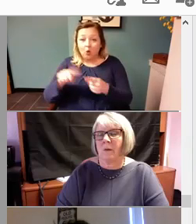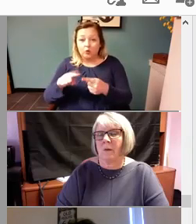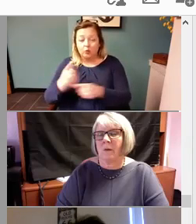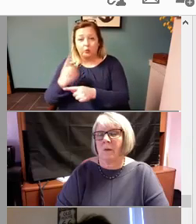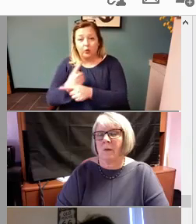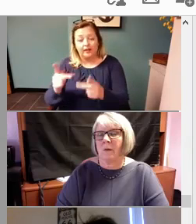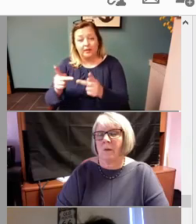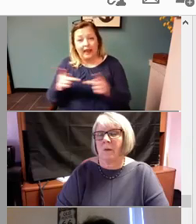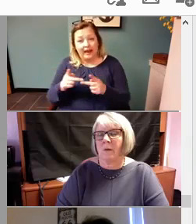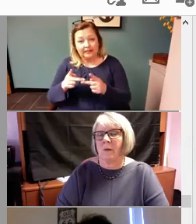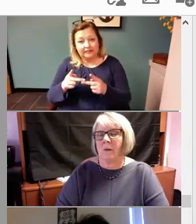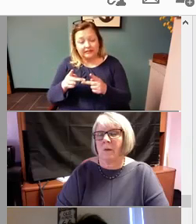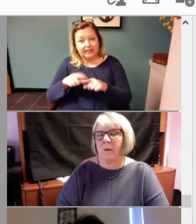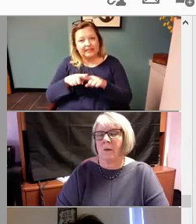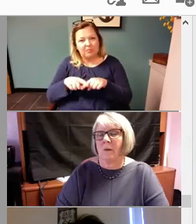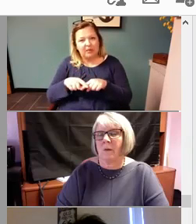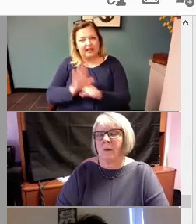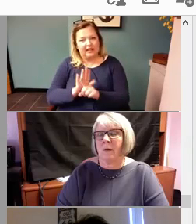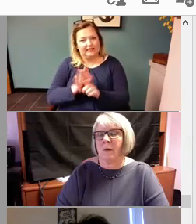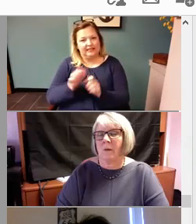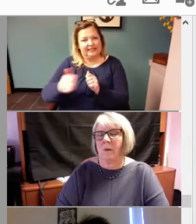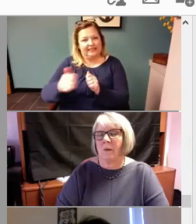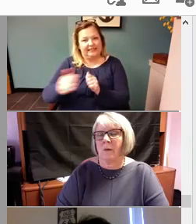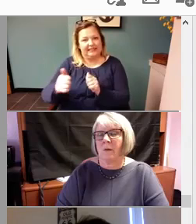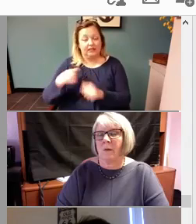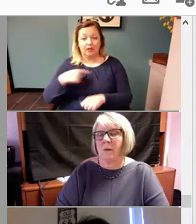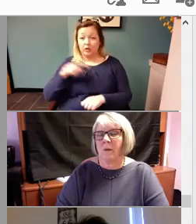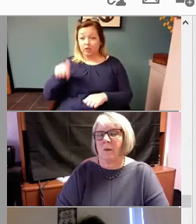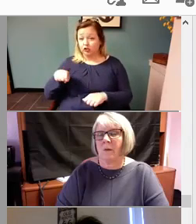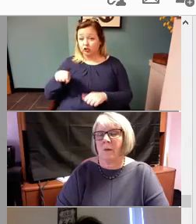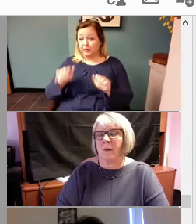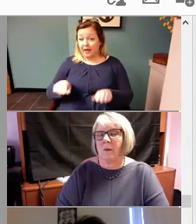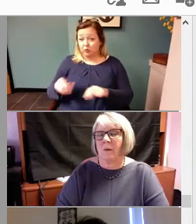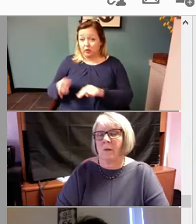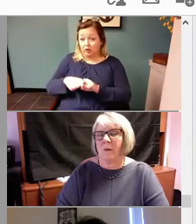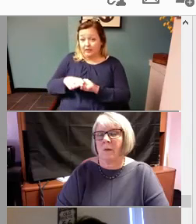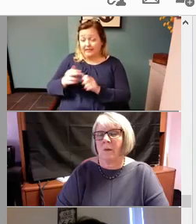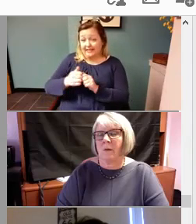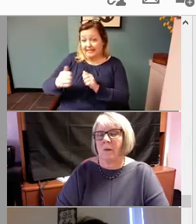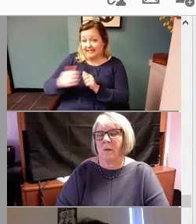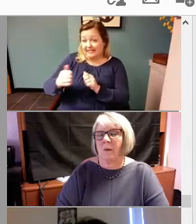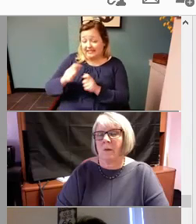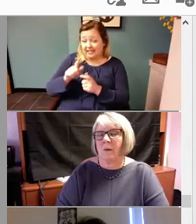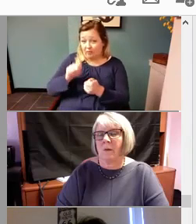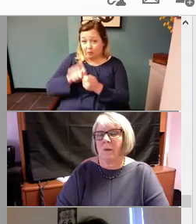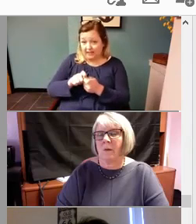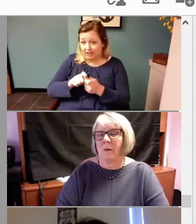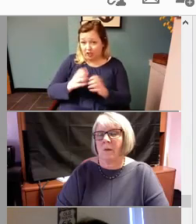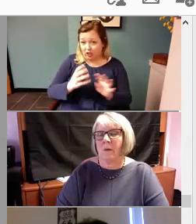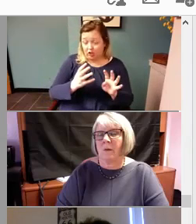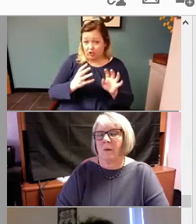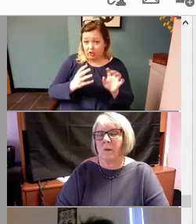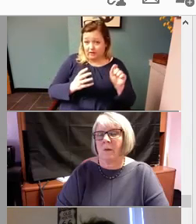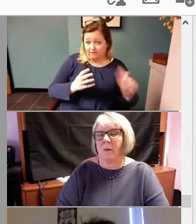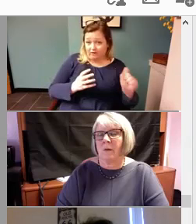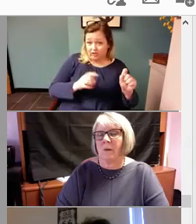should also be able to decrease the distance of a particular queue to a particular vertex to a particular